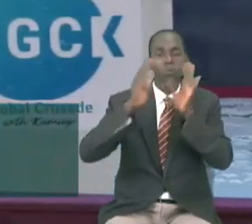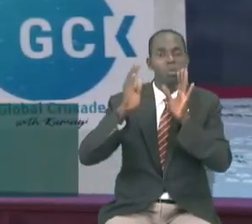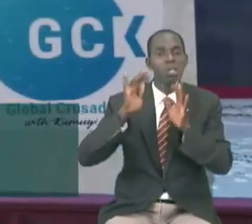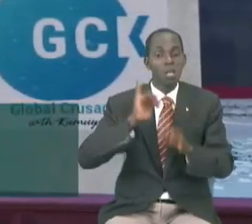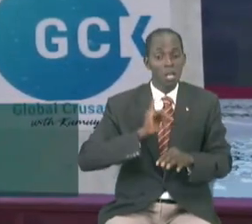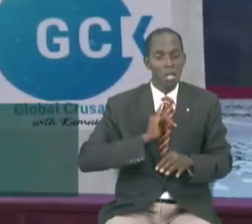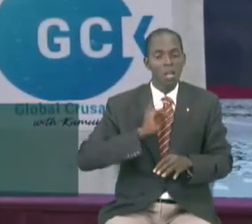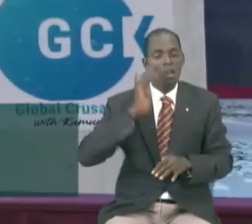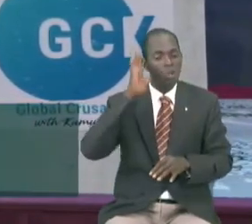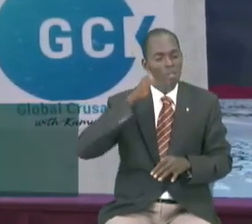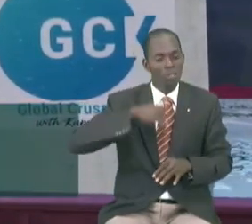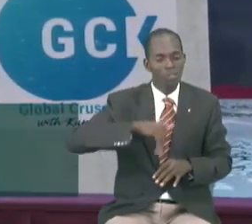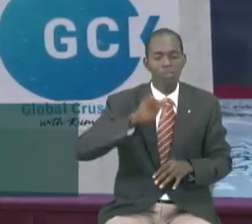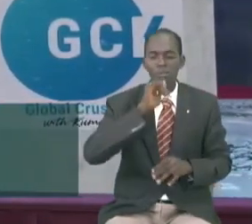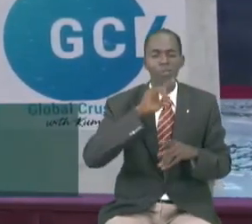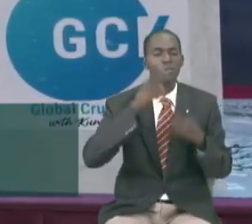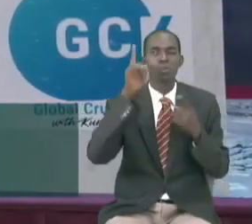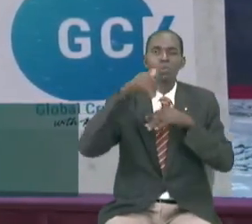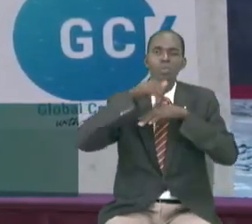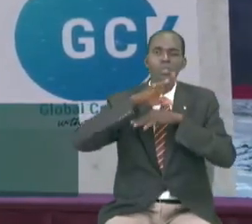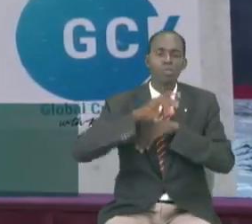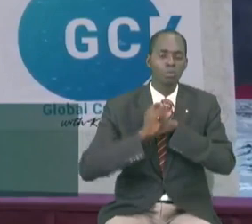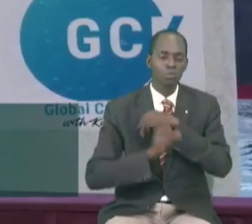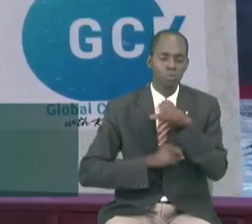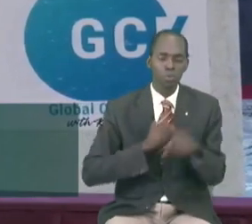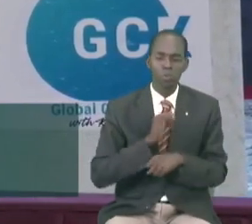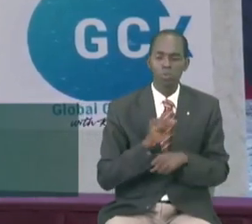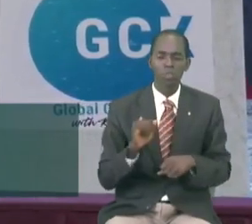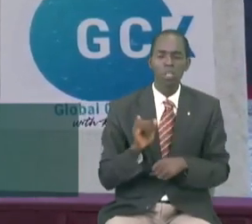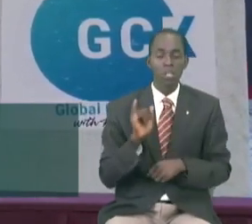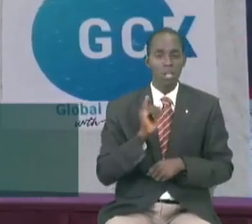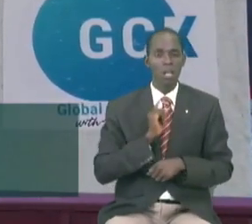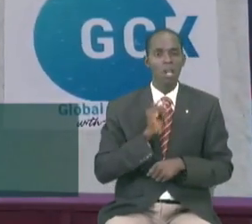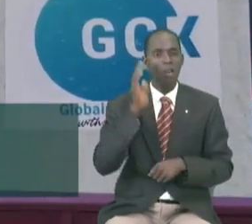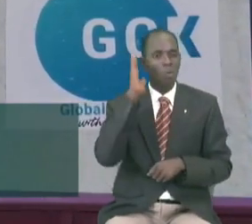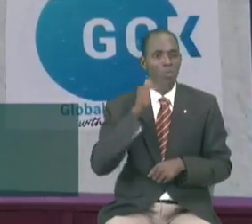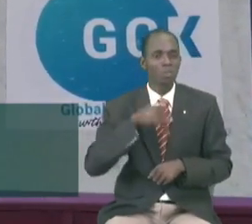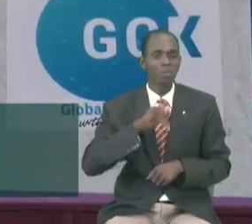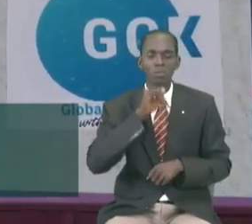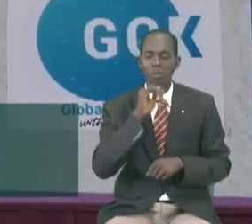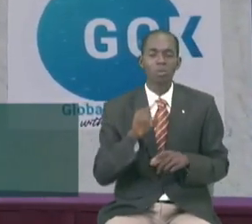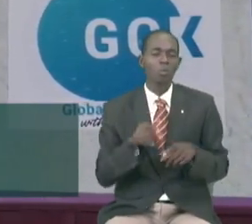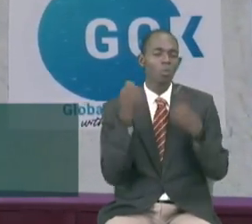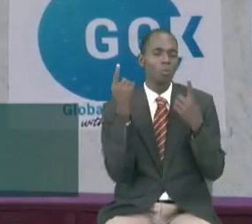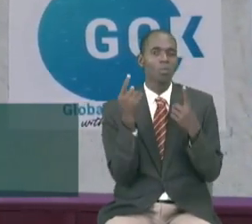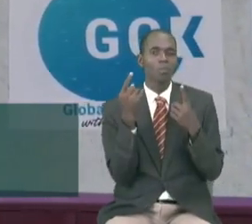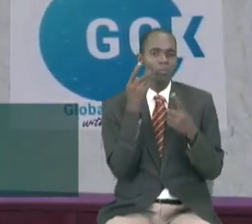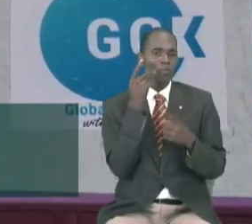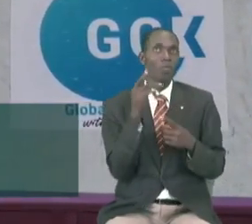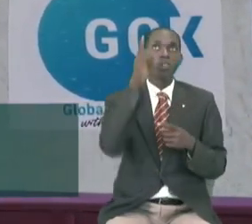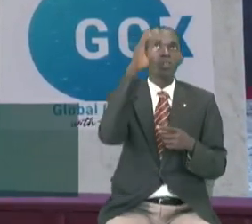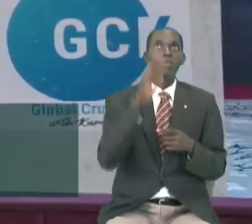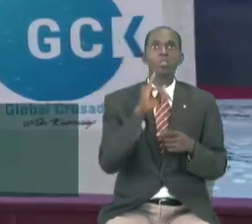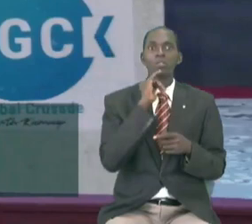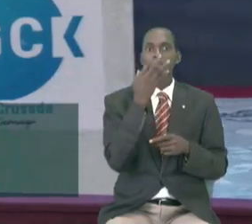also of one mind. His mind, your mind, they collide. There's conflict here.